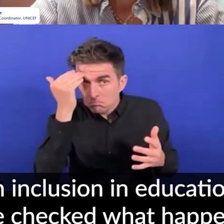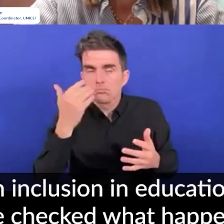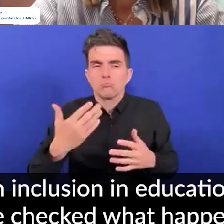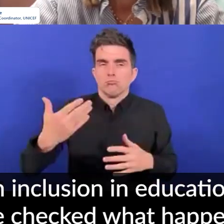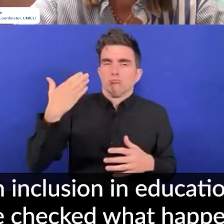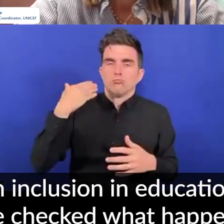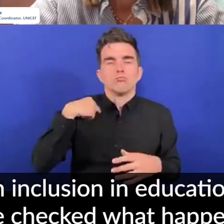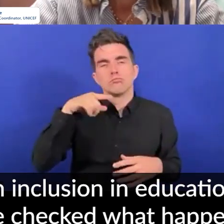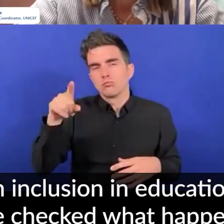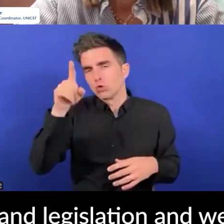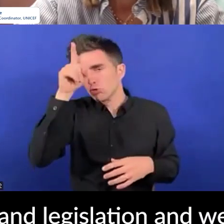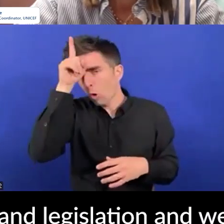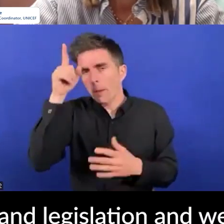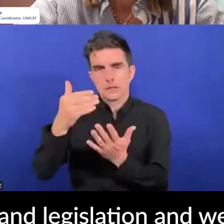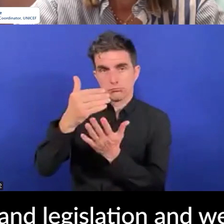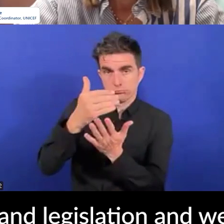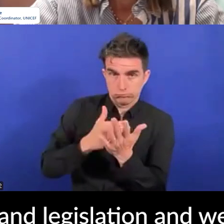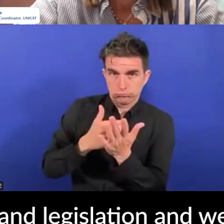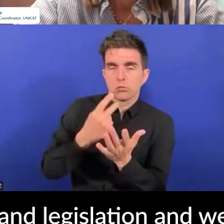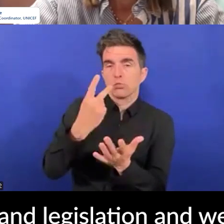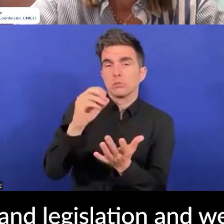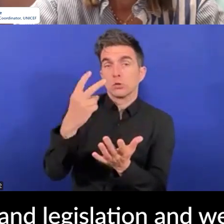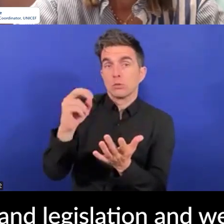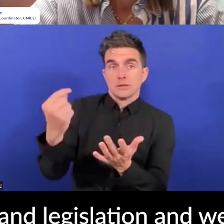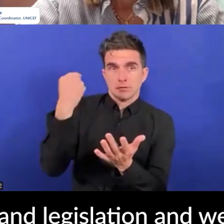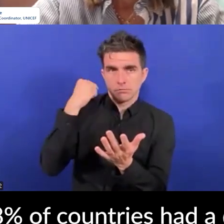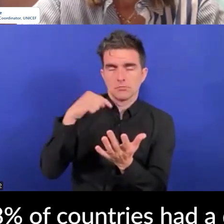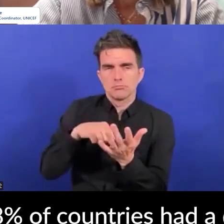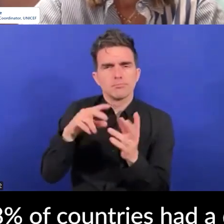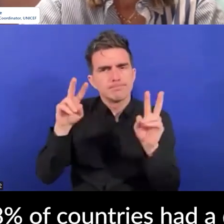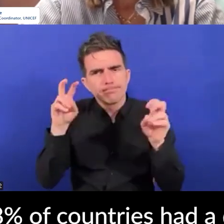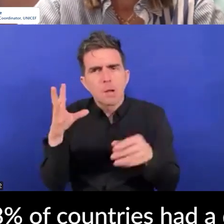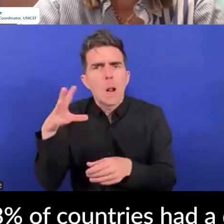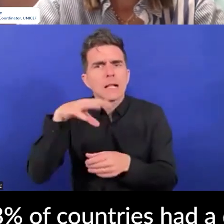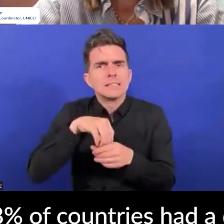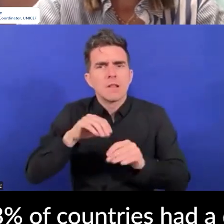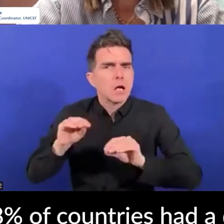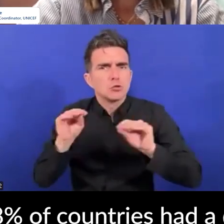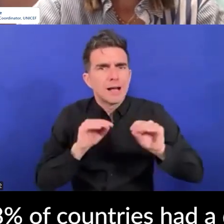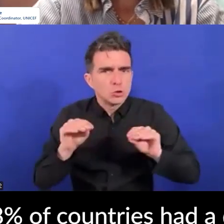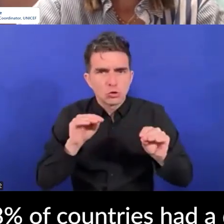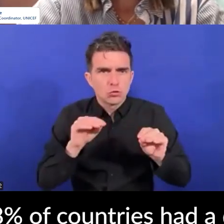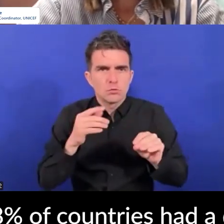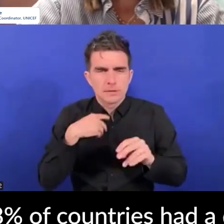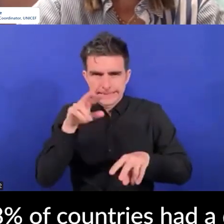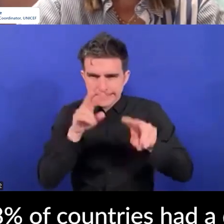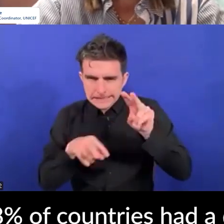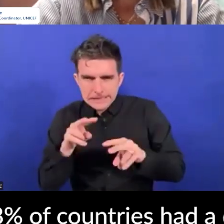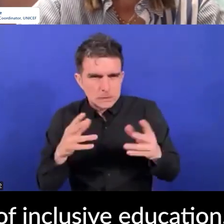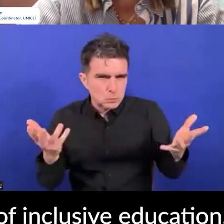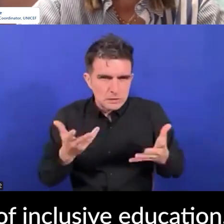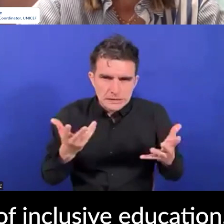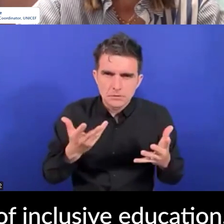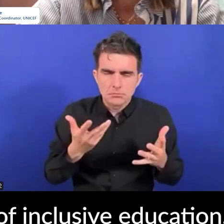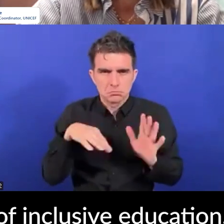we checked what happens is laws and legislation, and we saw that even if 68% of countries had a definition